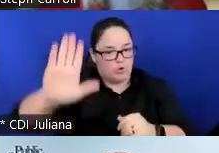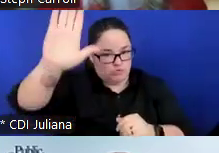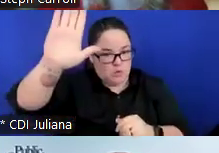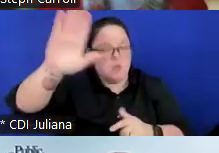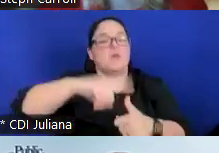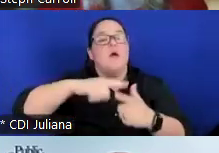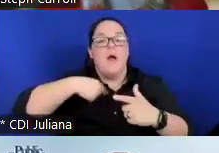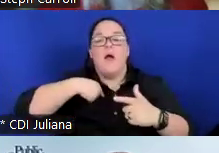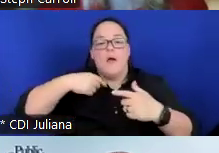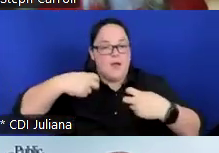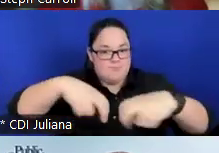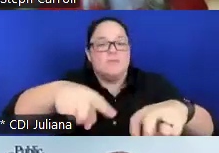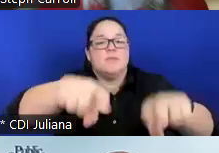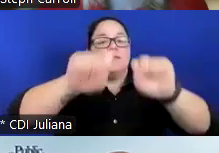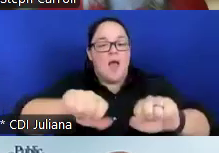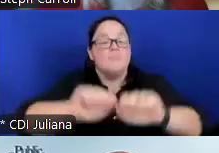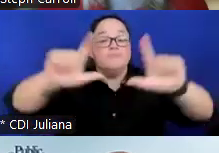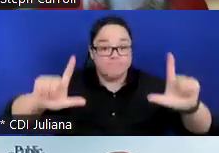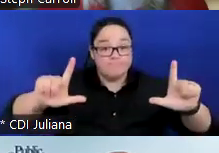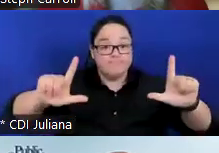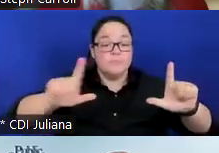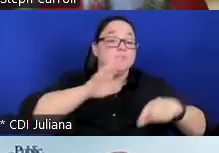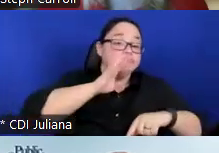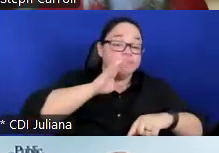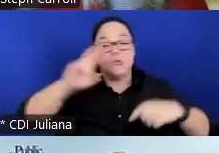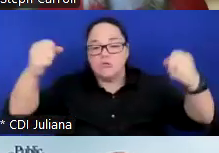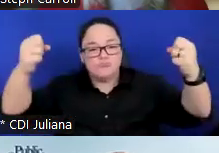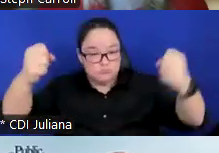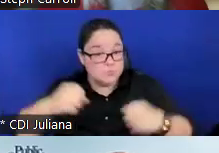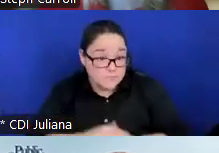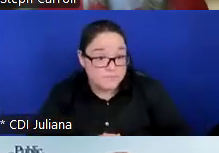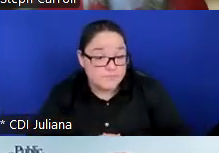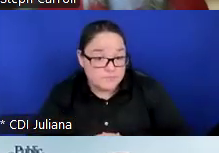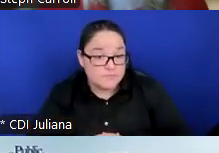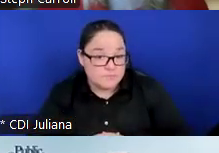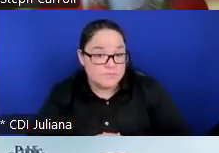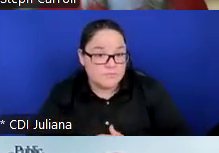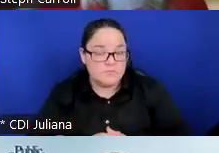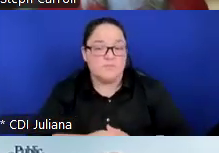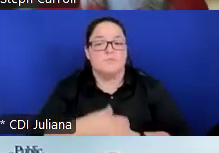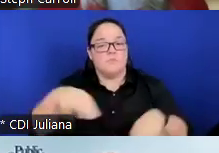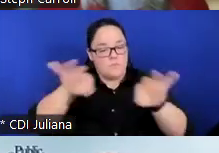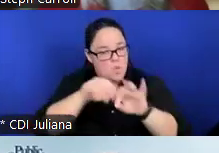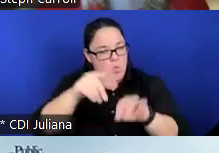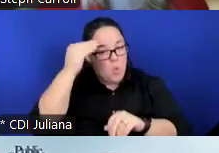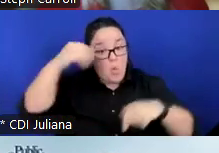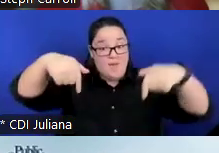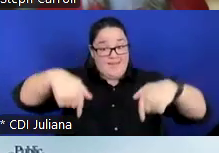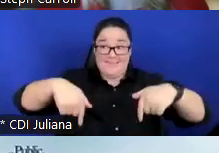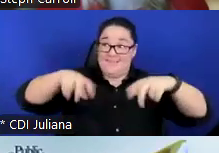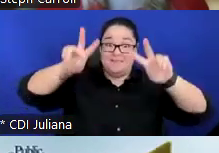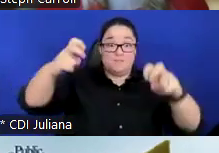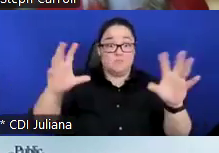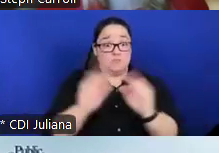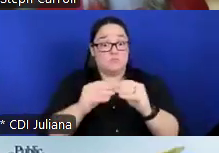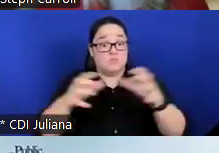question. Please note that this is a Know Your Rights presentation and is not intended to be legal advice. If you